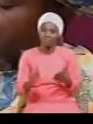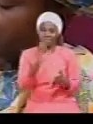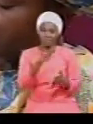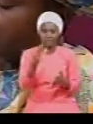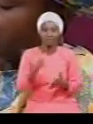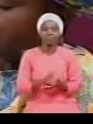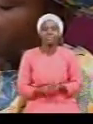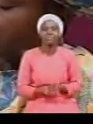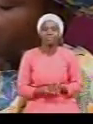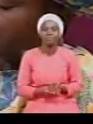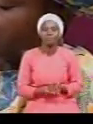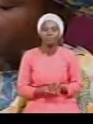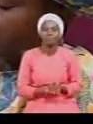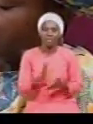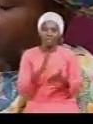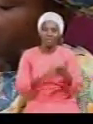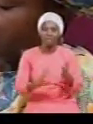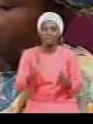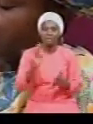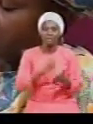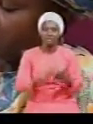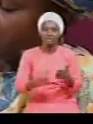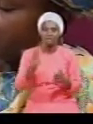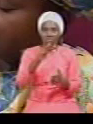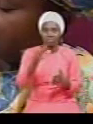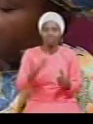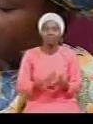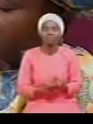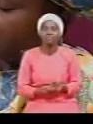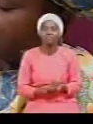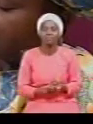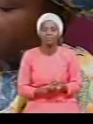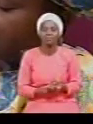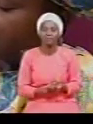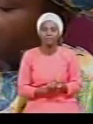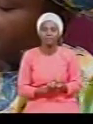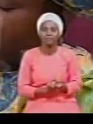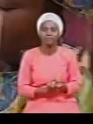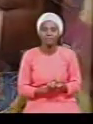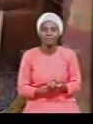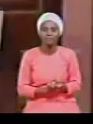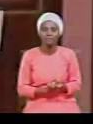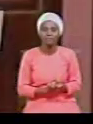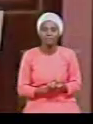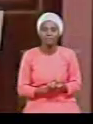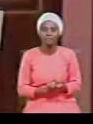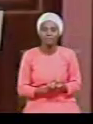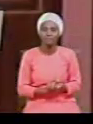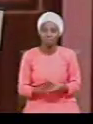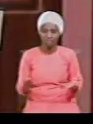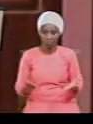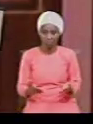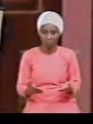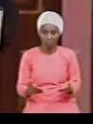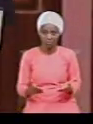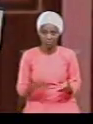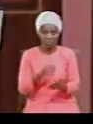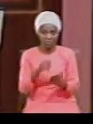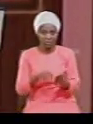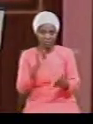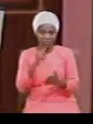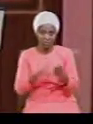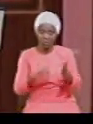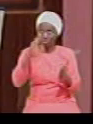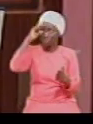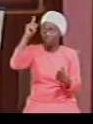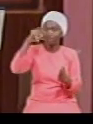33. In Matthew chapter 6, verse 33, here is what it says,